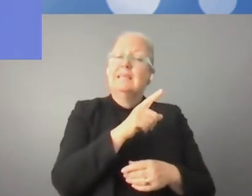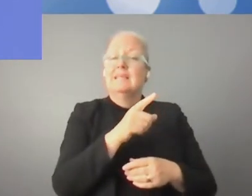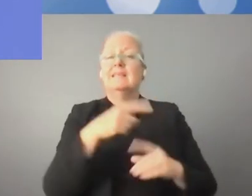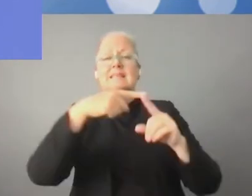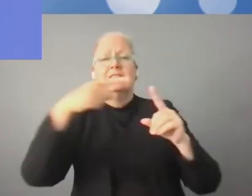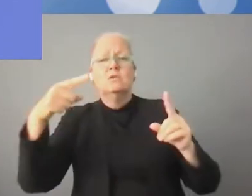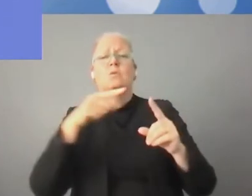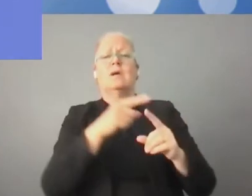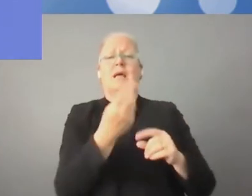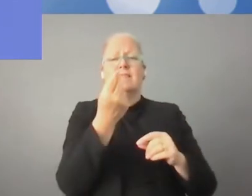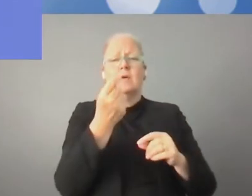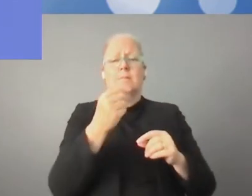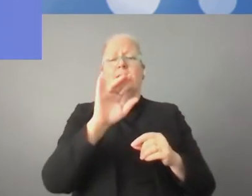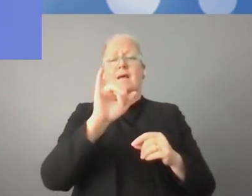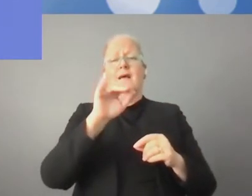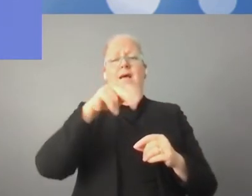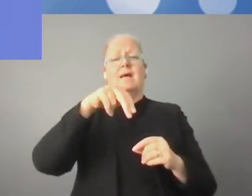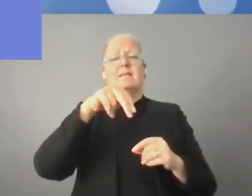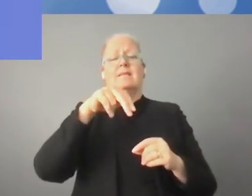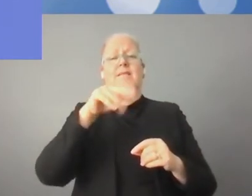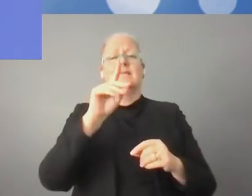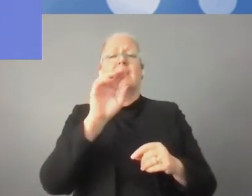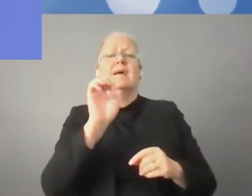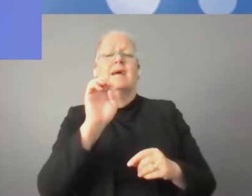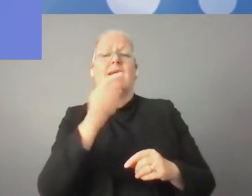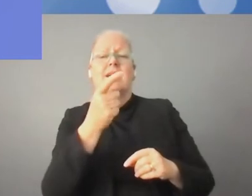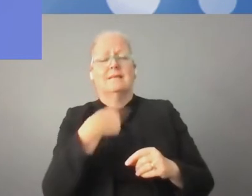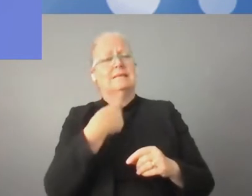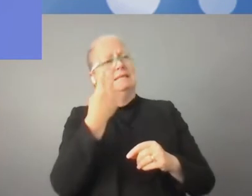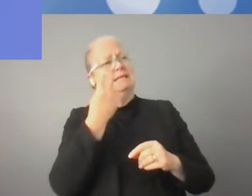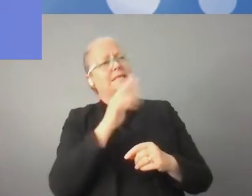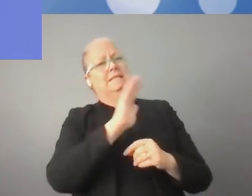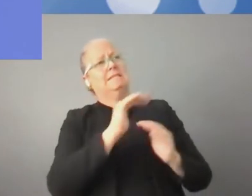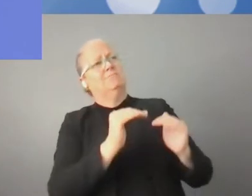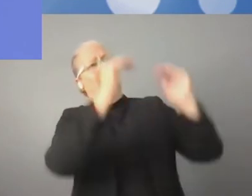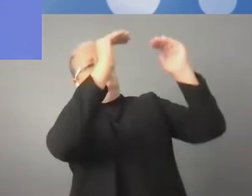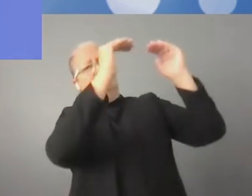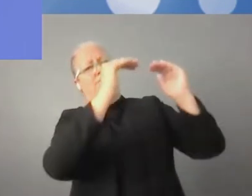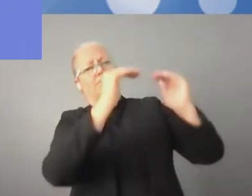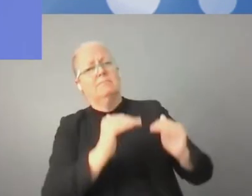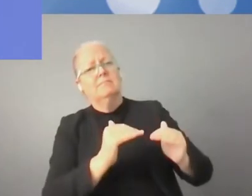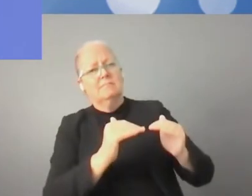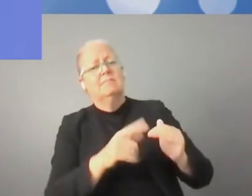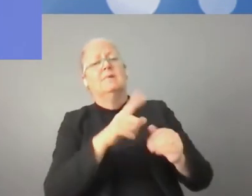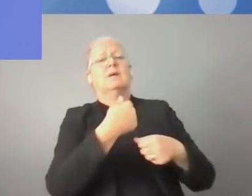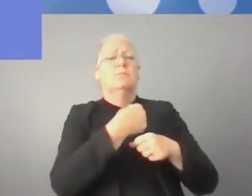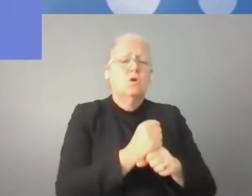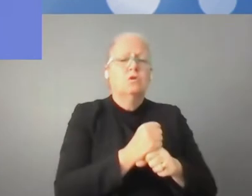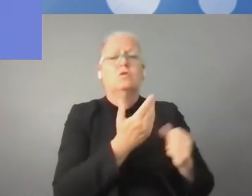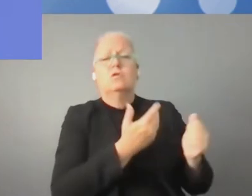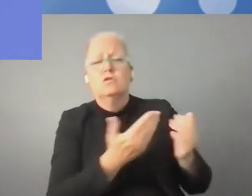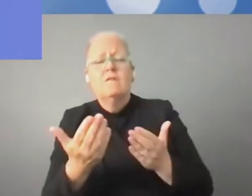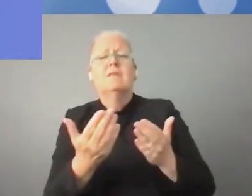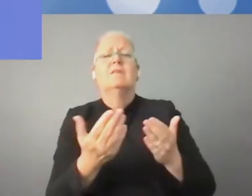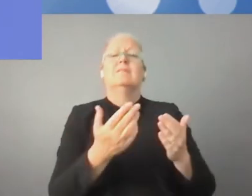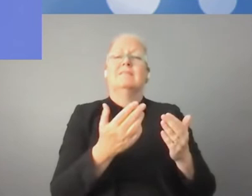index and we are measured advanced in the digital products and services implementation on the on the side of